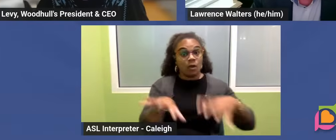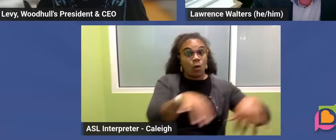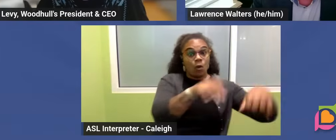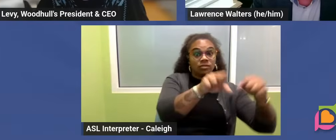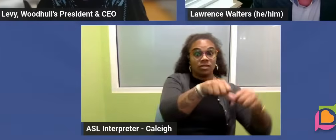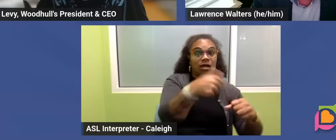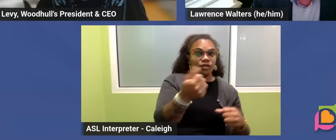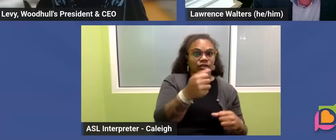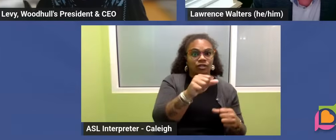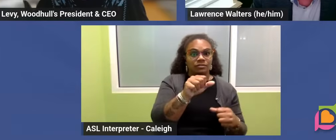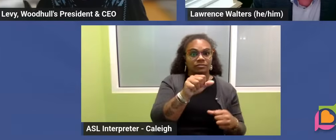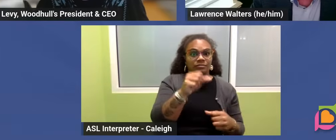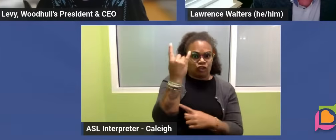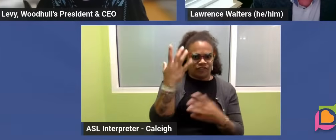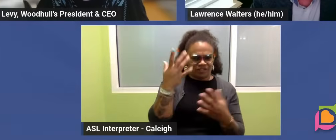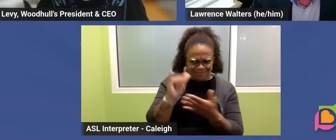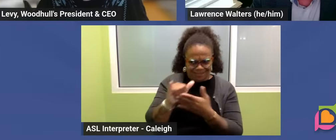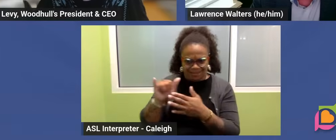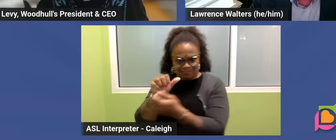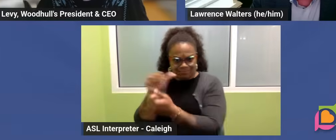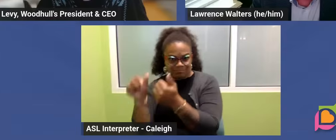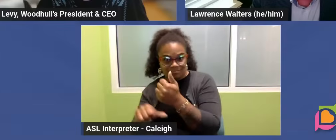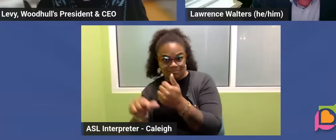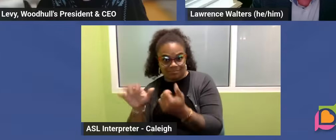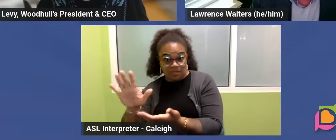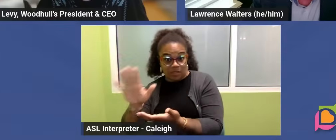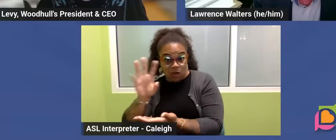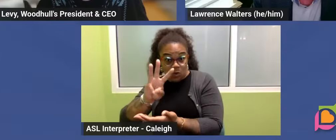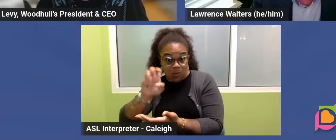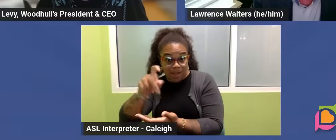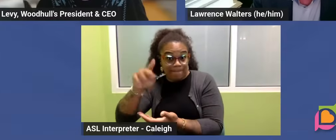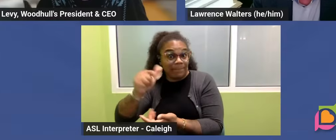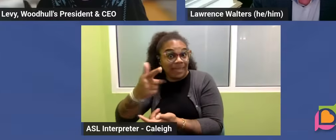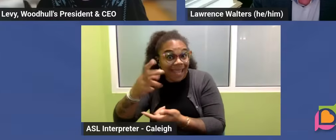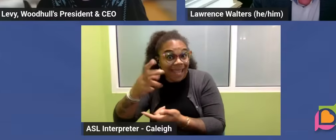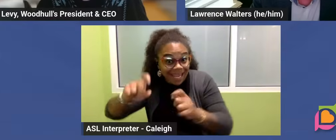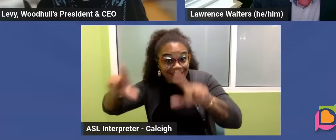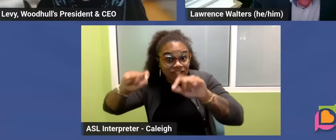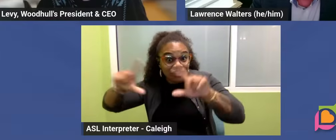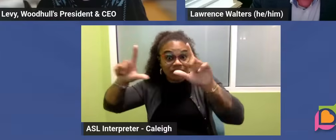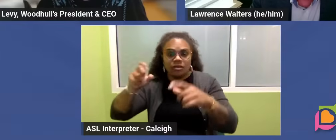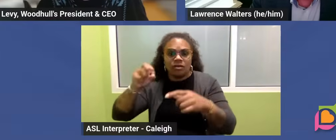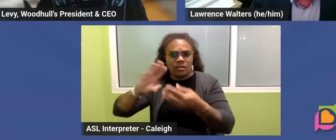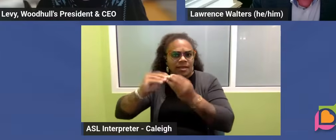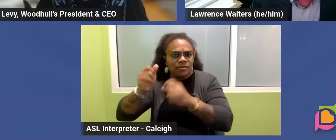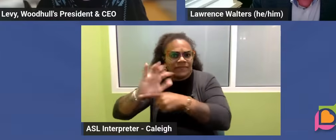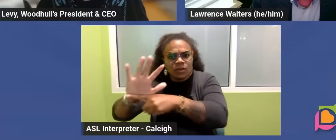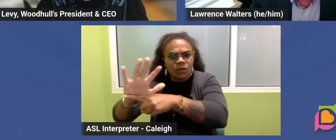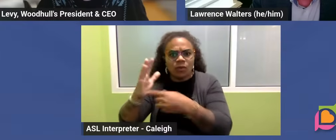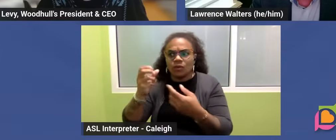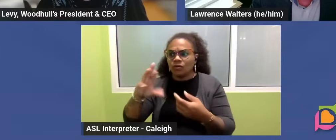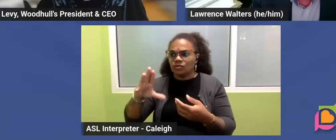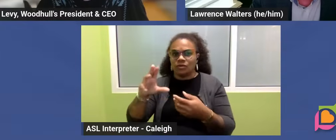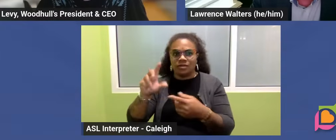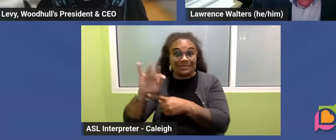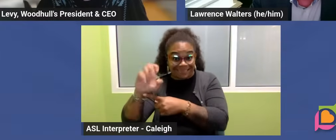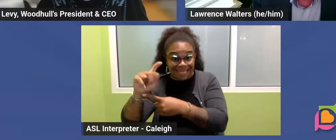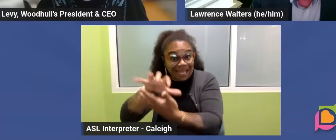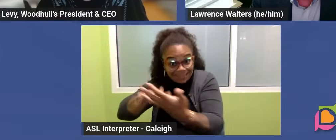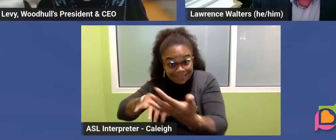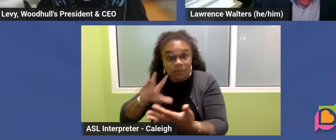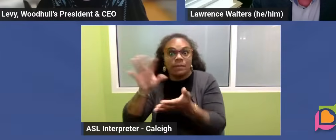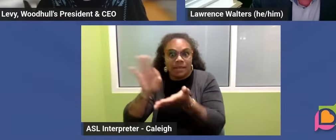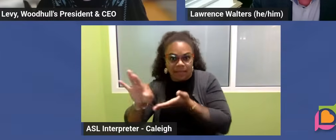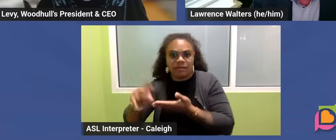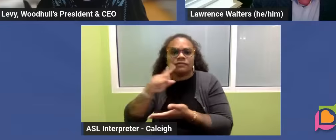web page? You count the number of pages, or do you count the number of images or videos? Text counts in some of these states, so you have to read